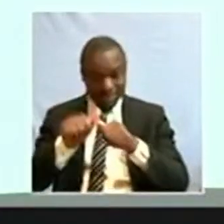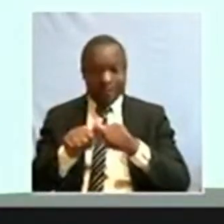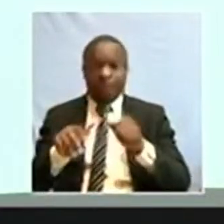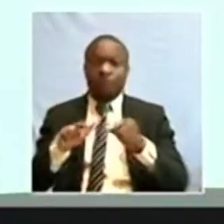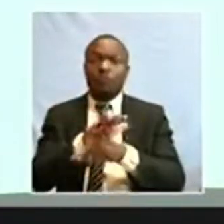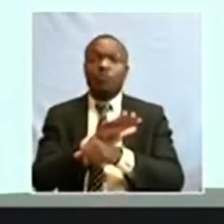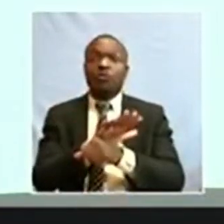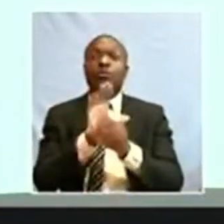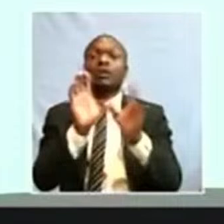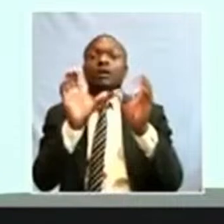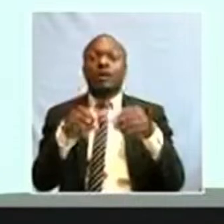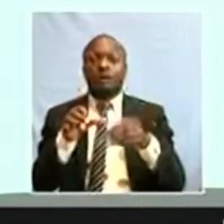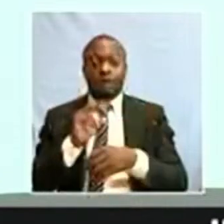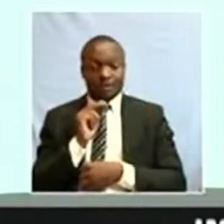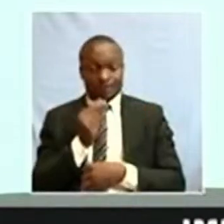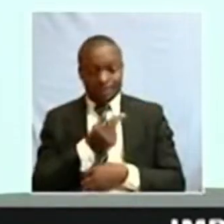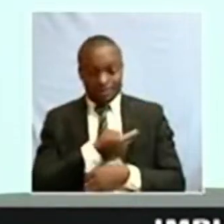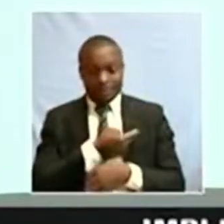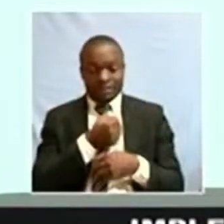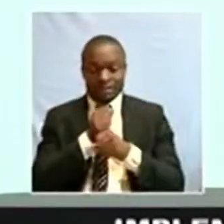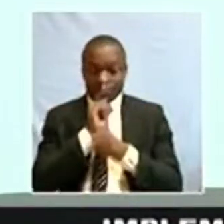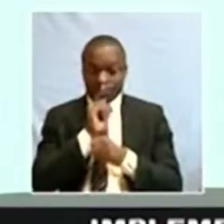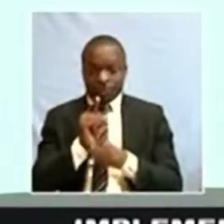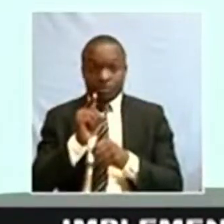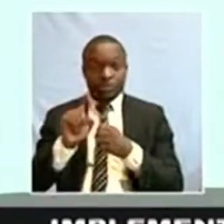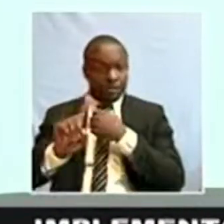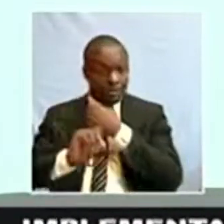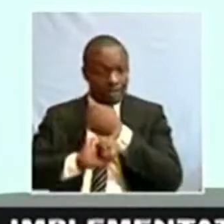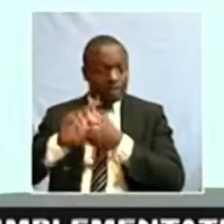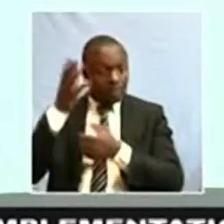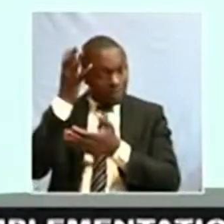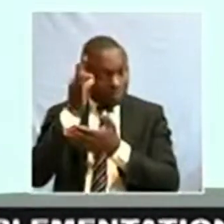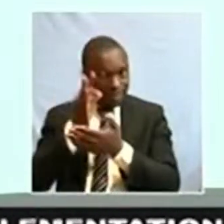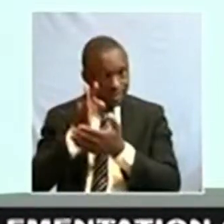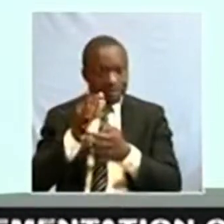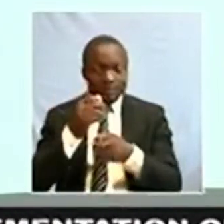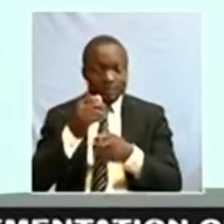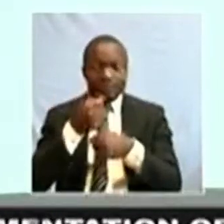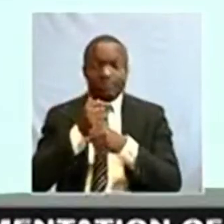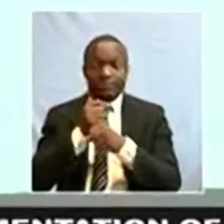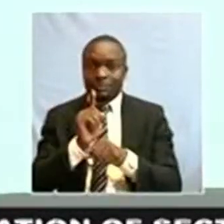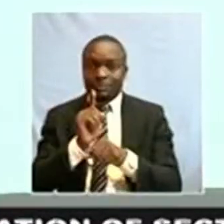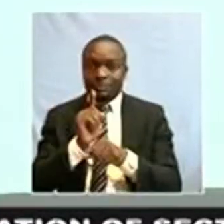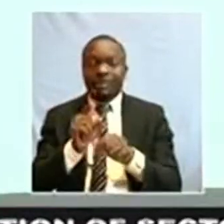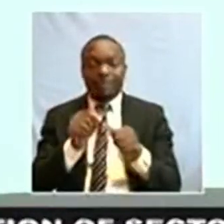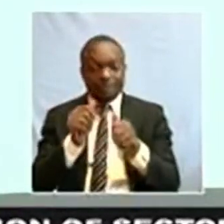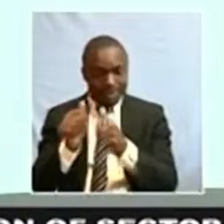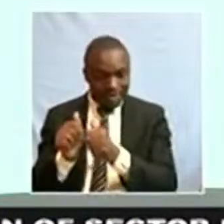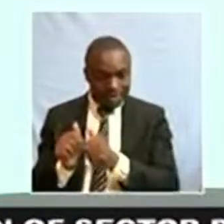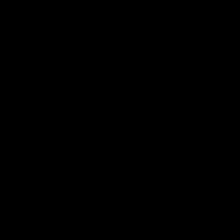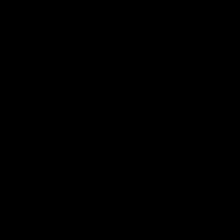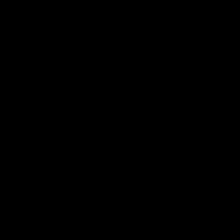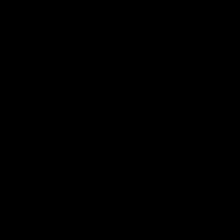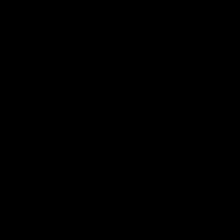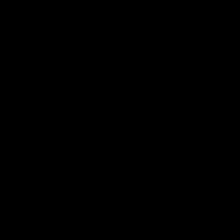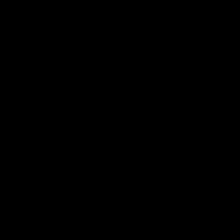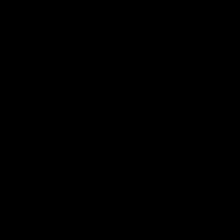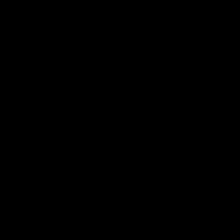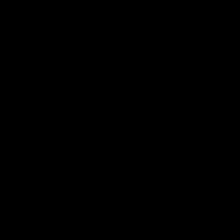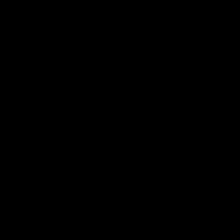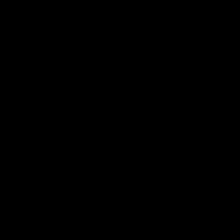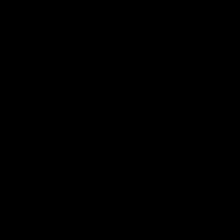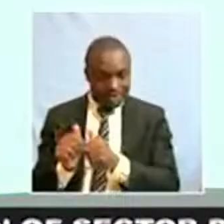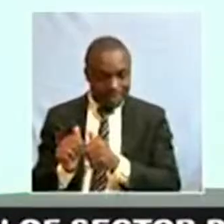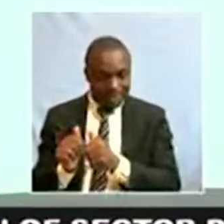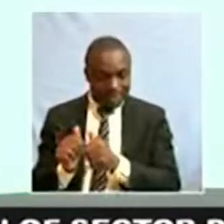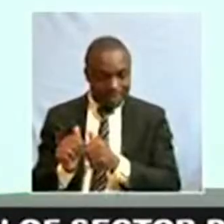to ensure, maybe as a town clerk, is to ensure that the activity that